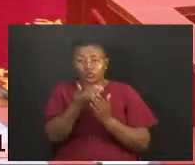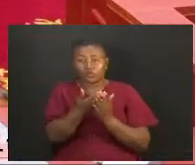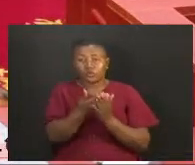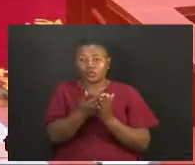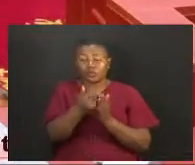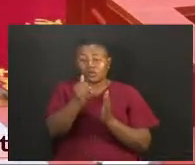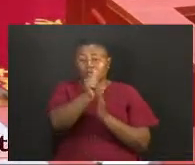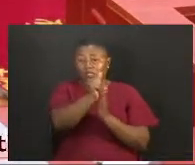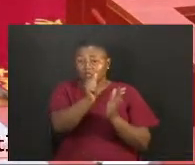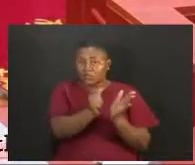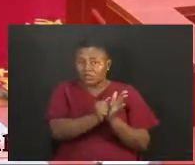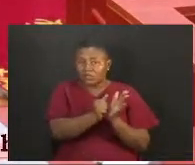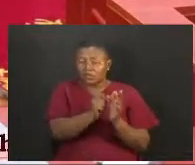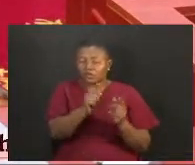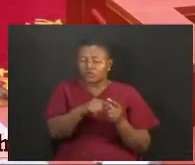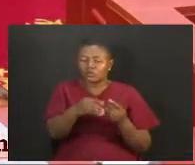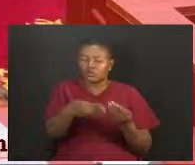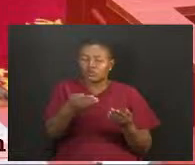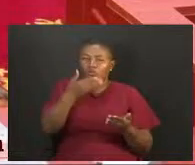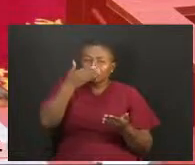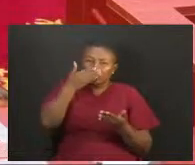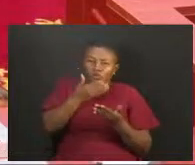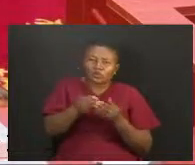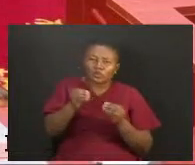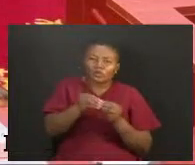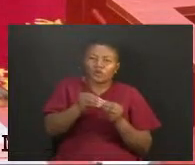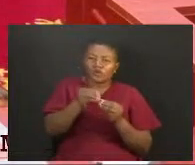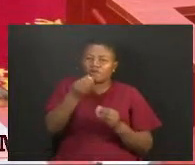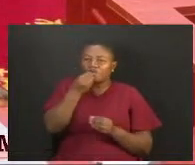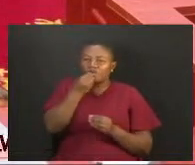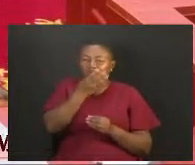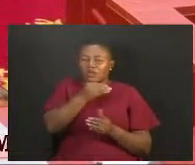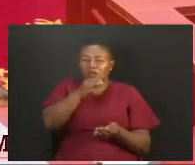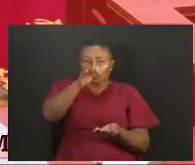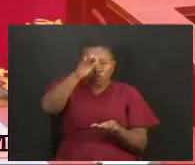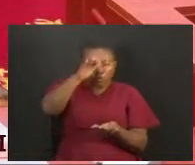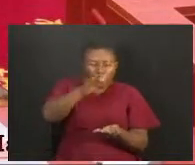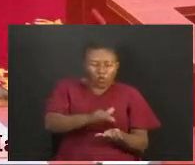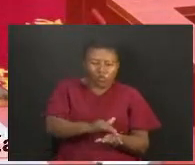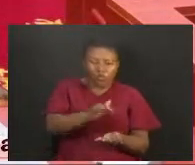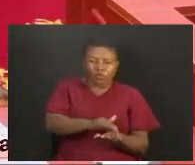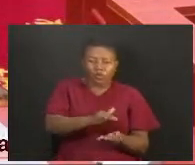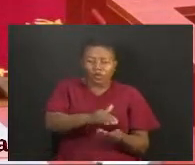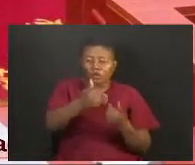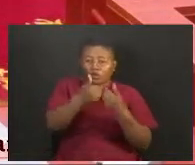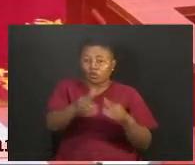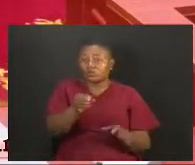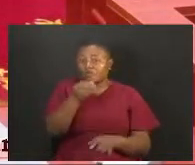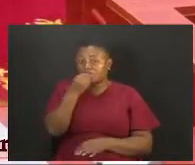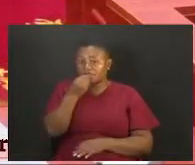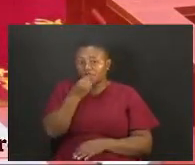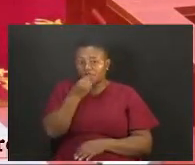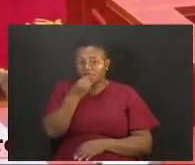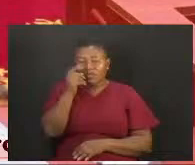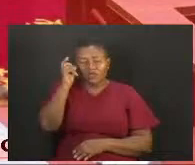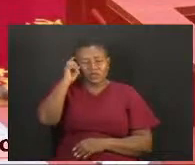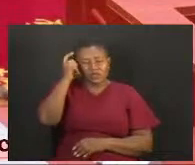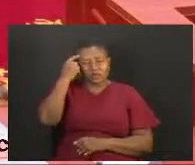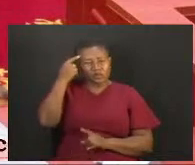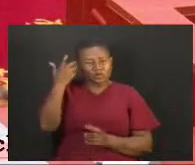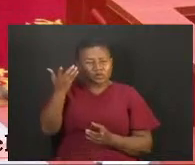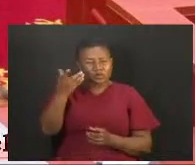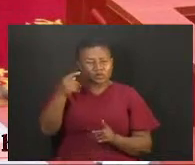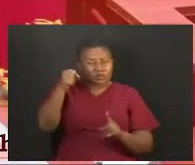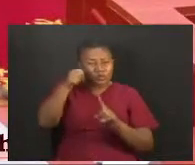to increase food production and reduce food inflation. Government will implement policies that target items